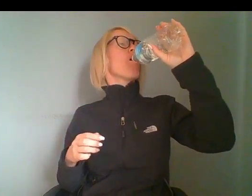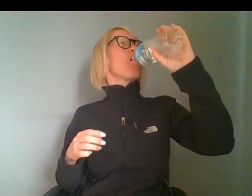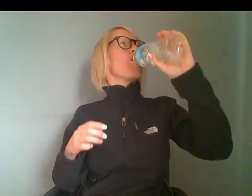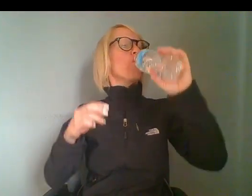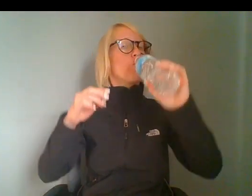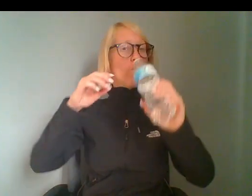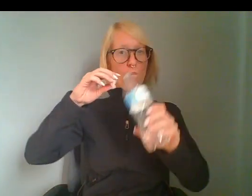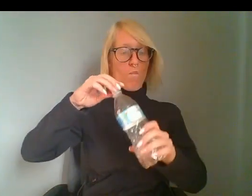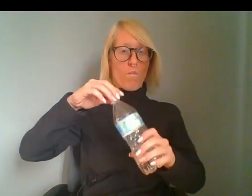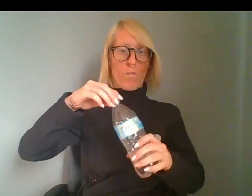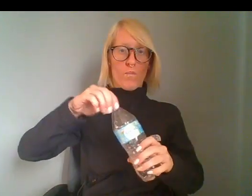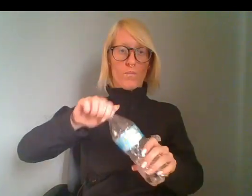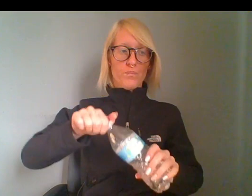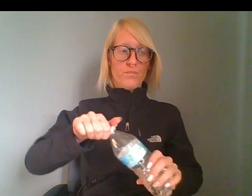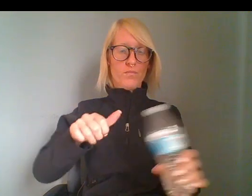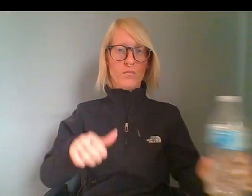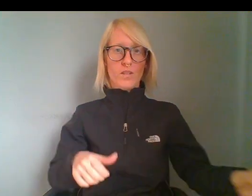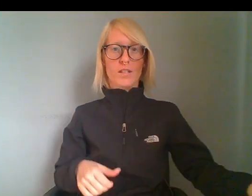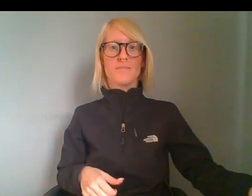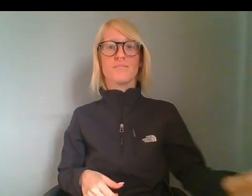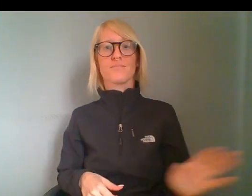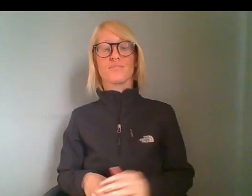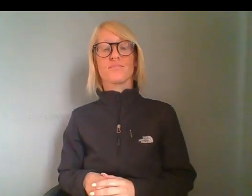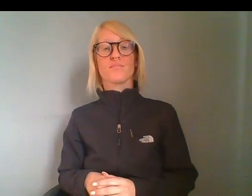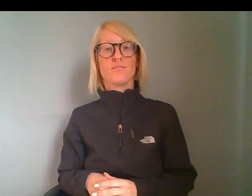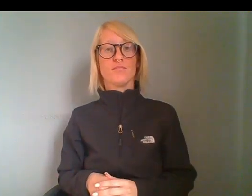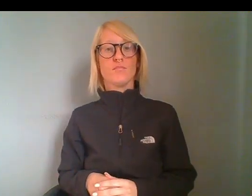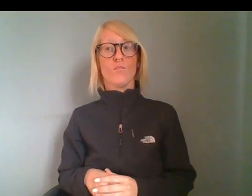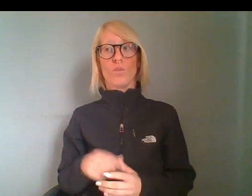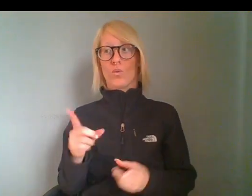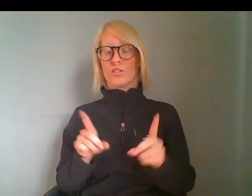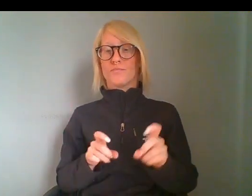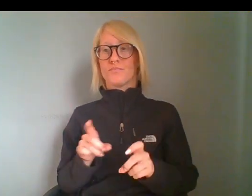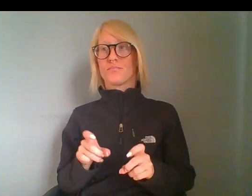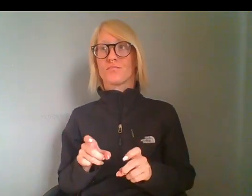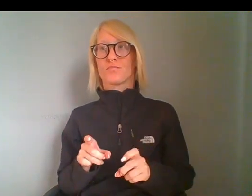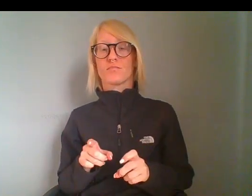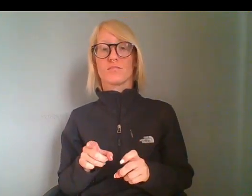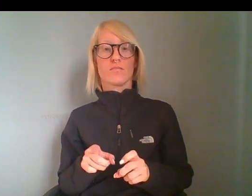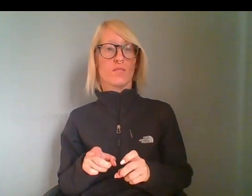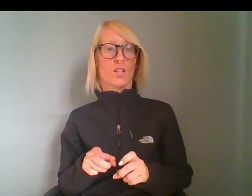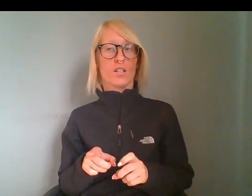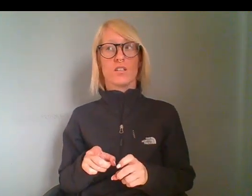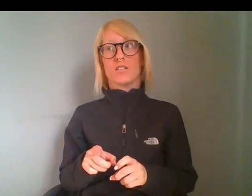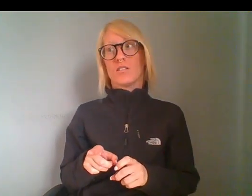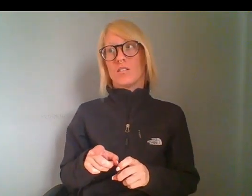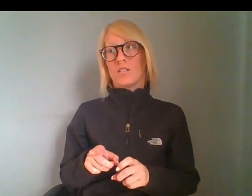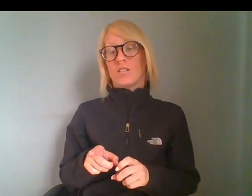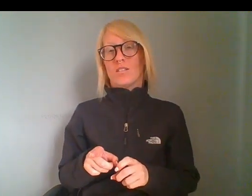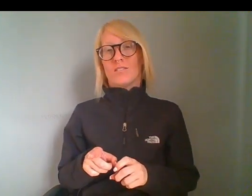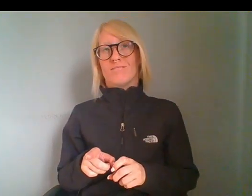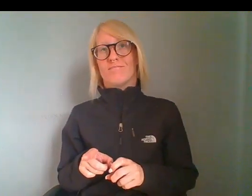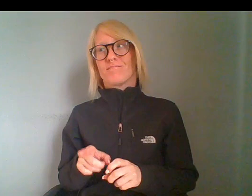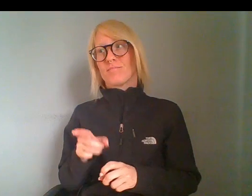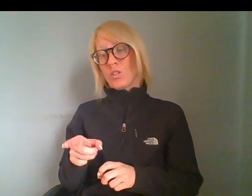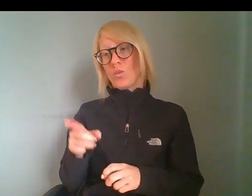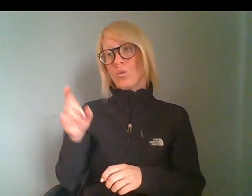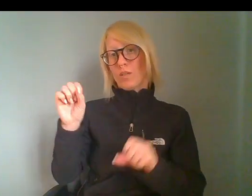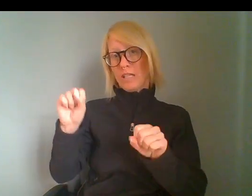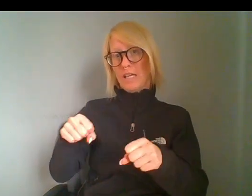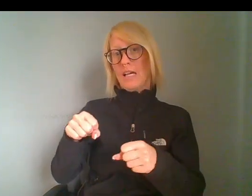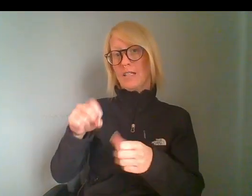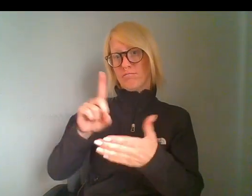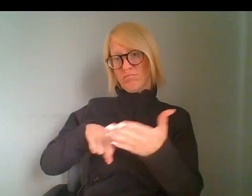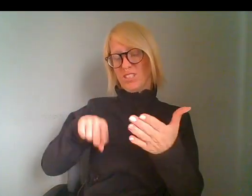have any control over that? You can, the only control you have would be to delete it. And we fortunately have done okay with that. I had